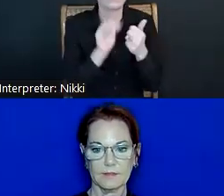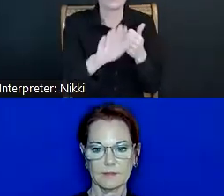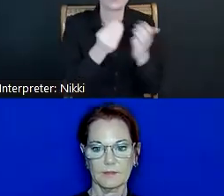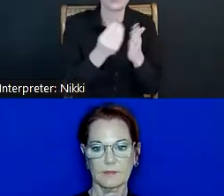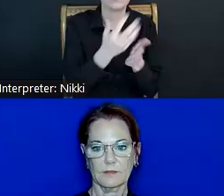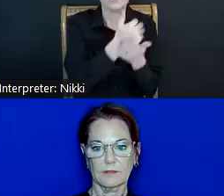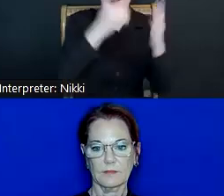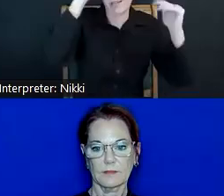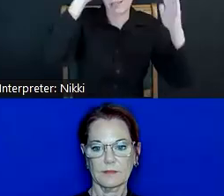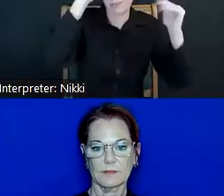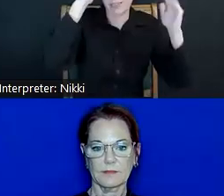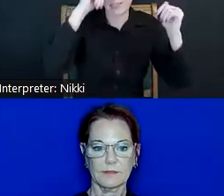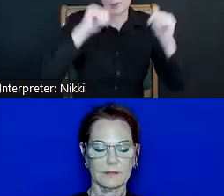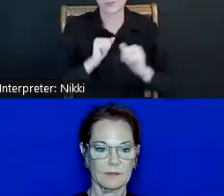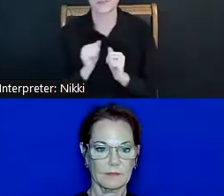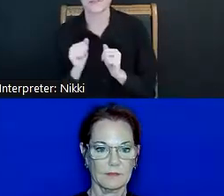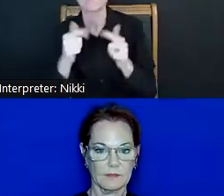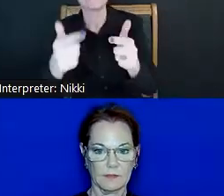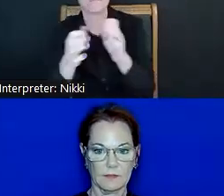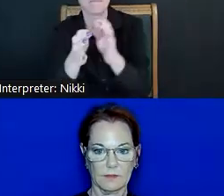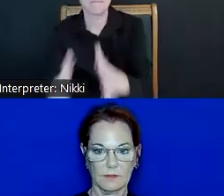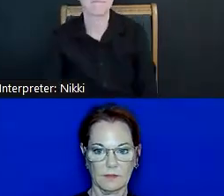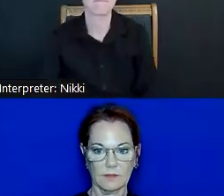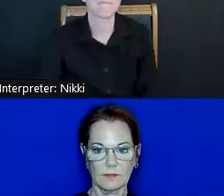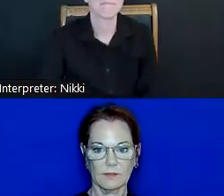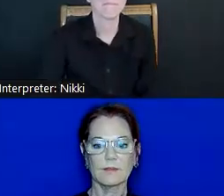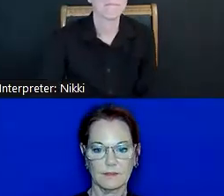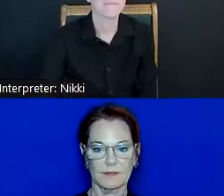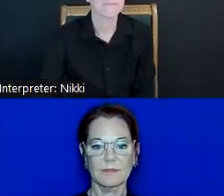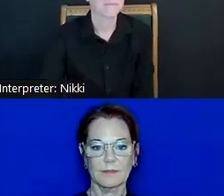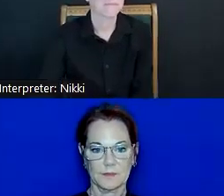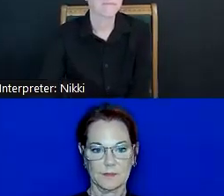that the suburbs have a much higher projection than the inner city.